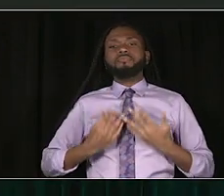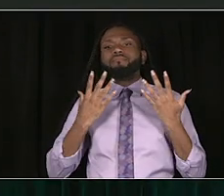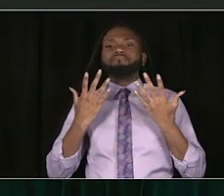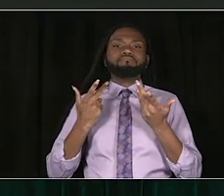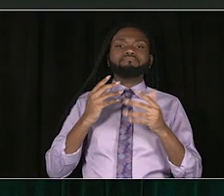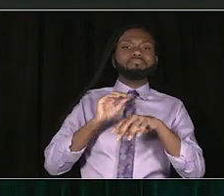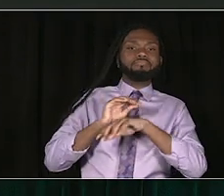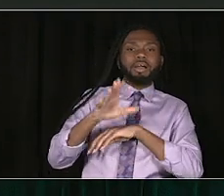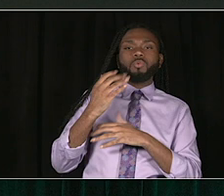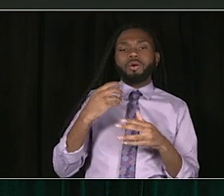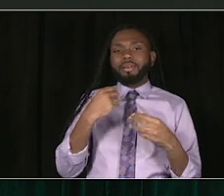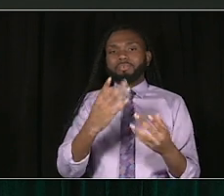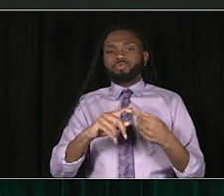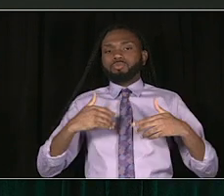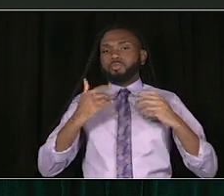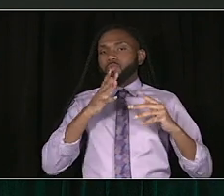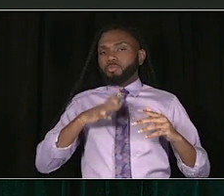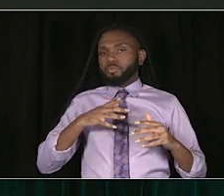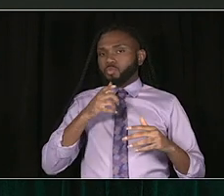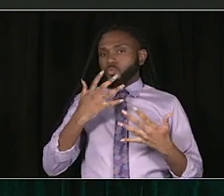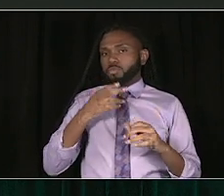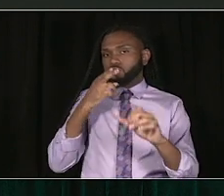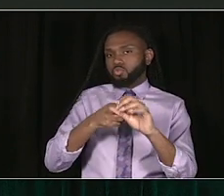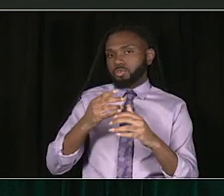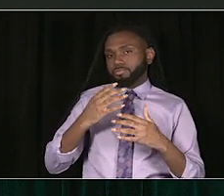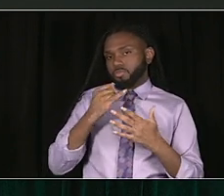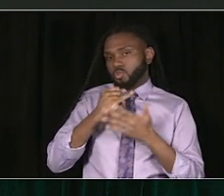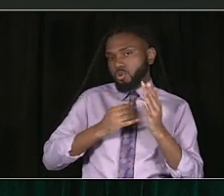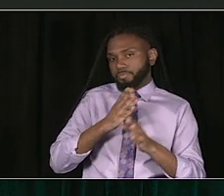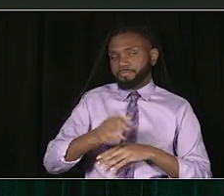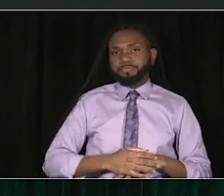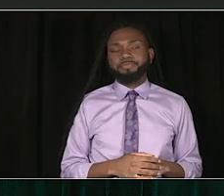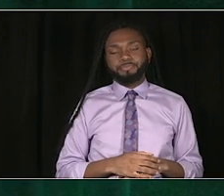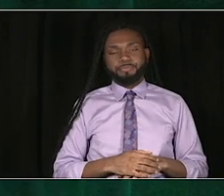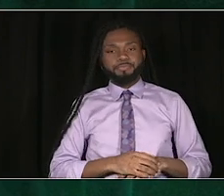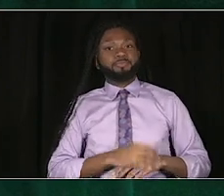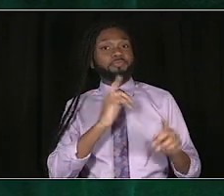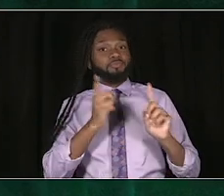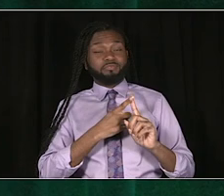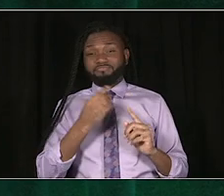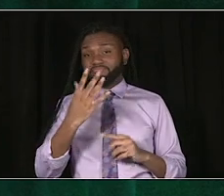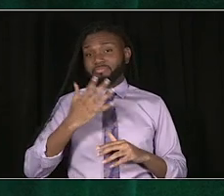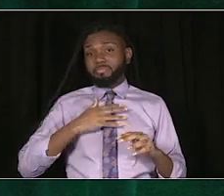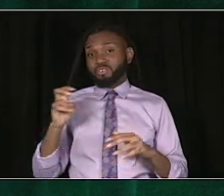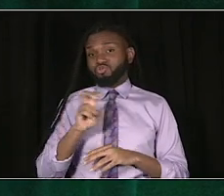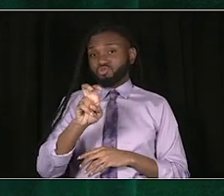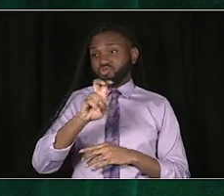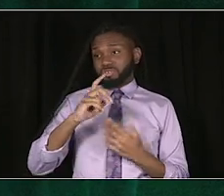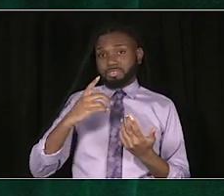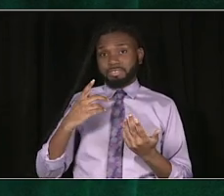arts? I will say, first off, I have to say, you know, my journey to being where I am right